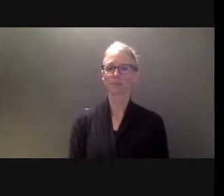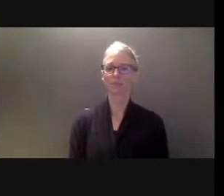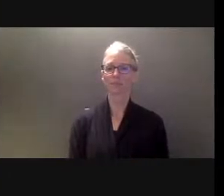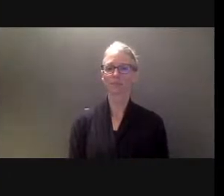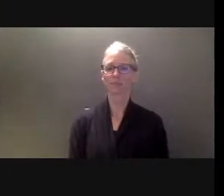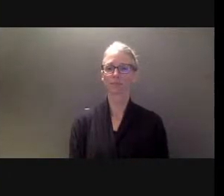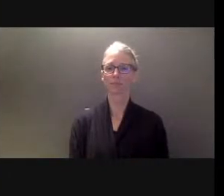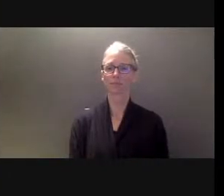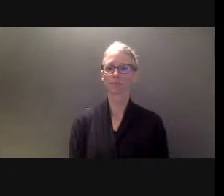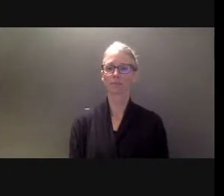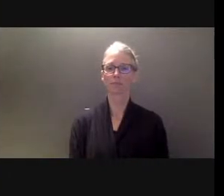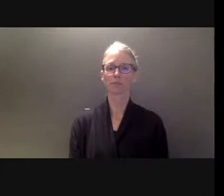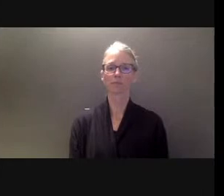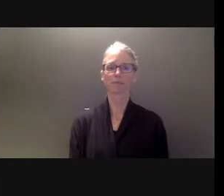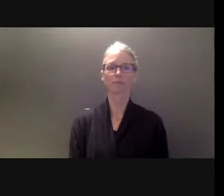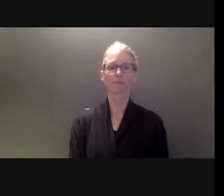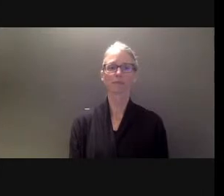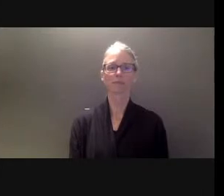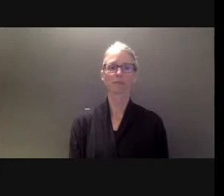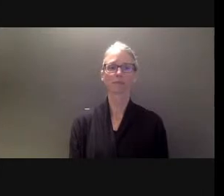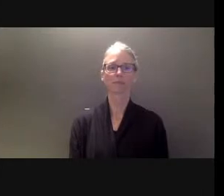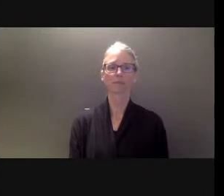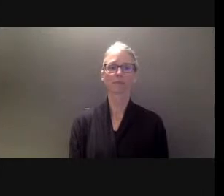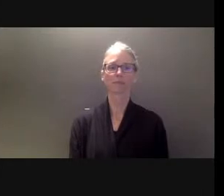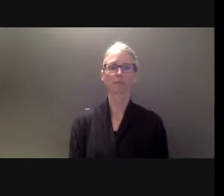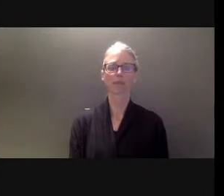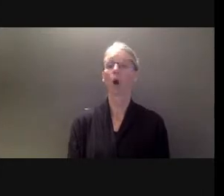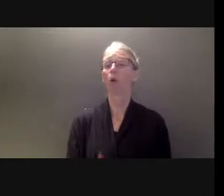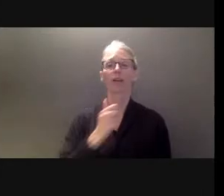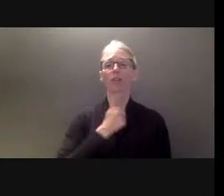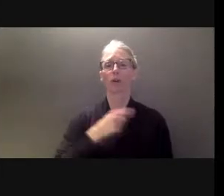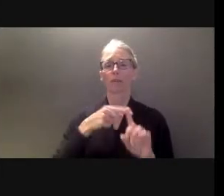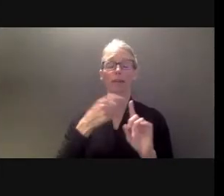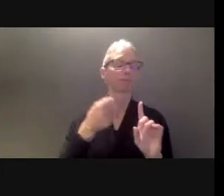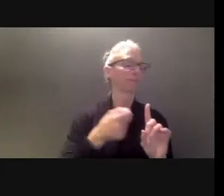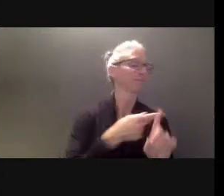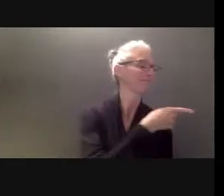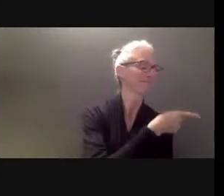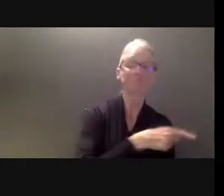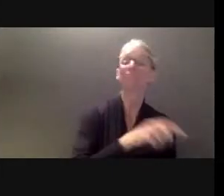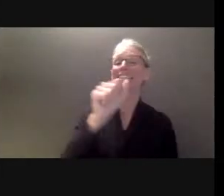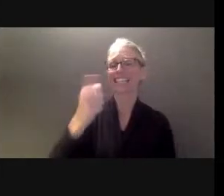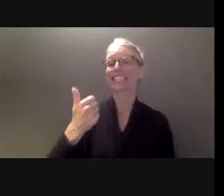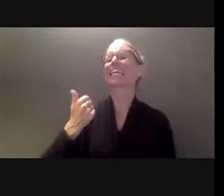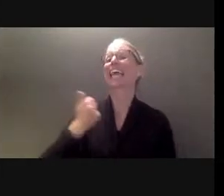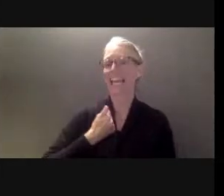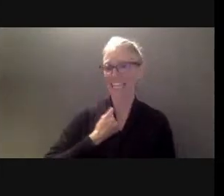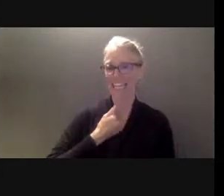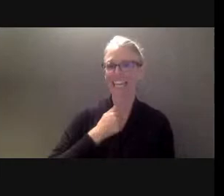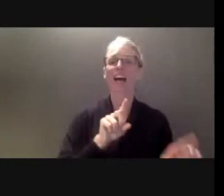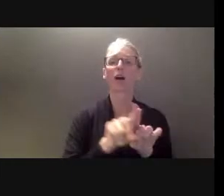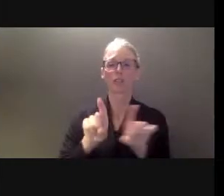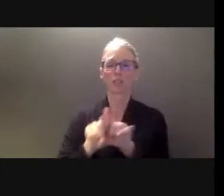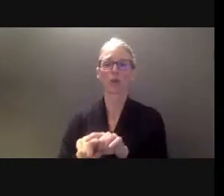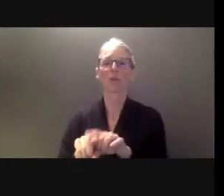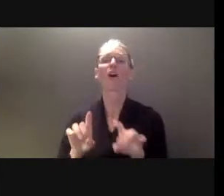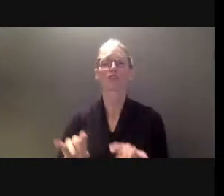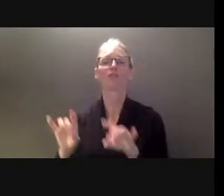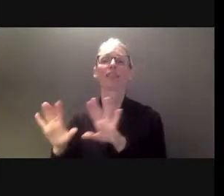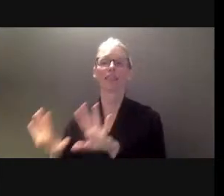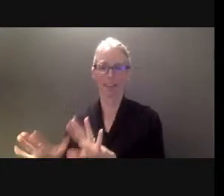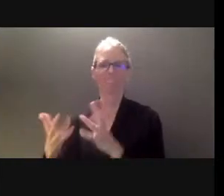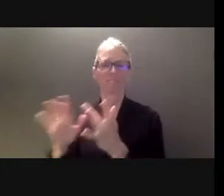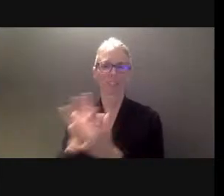I wasn't quite listening. We also connected with researchers in Australia as well as across Canada to kind of learn